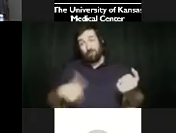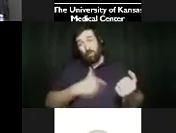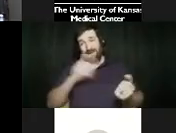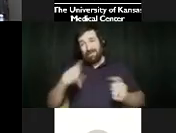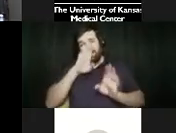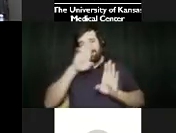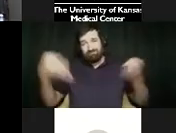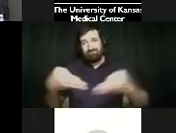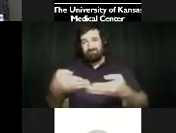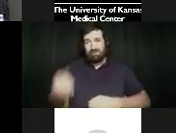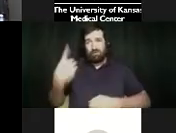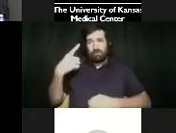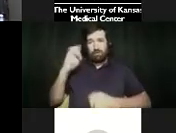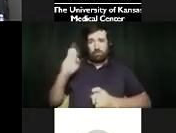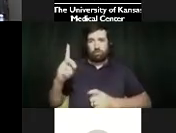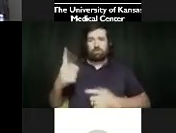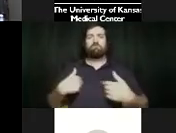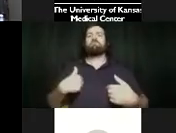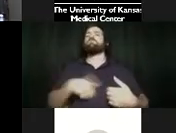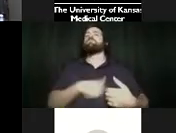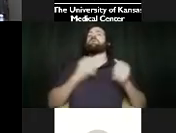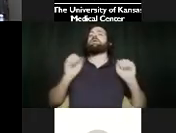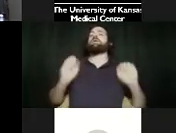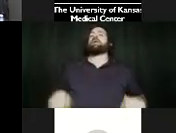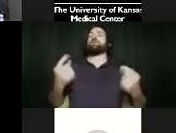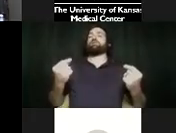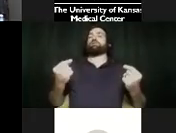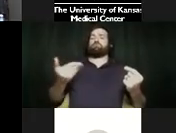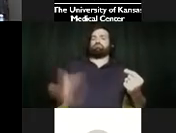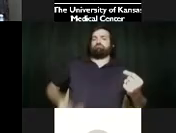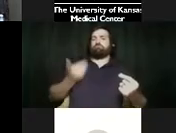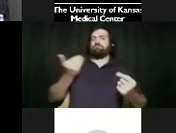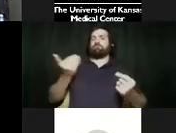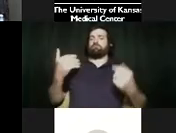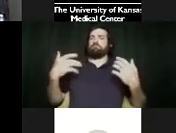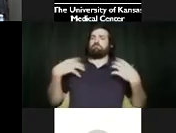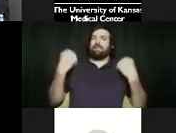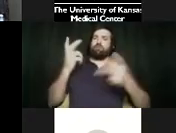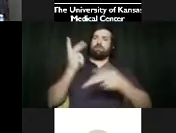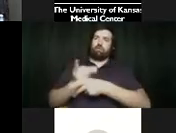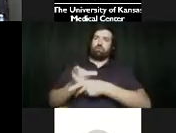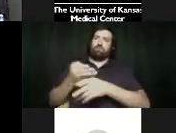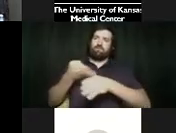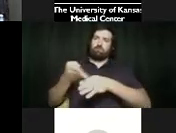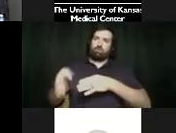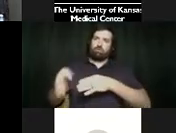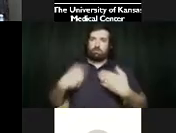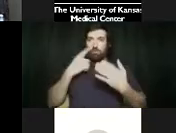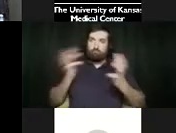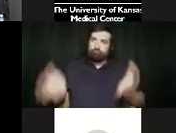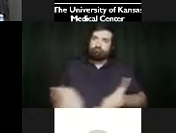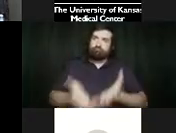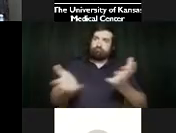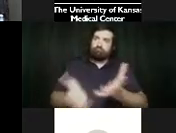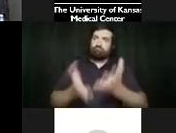understand education. What can we do as healthcare professionals to promote people's education status?